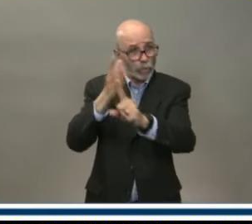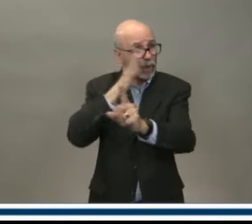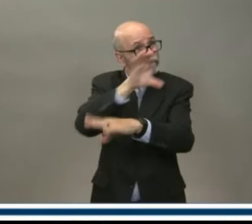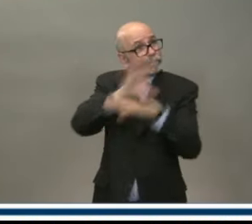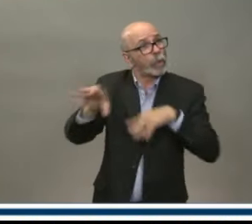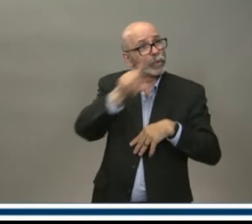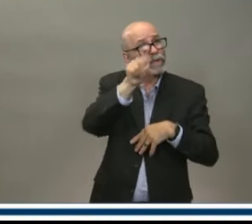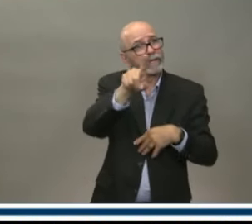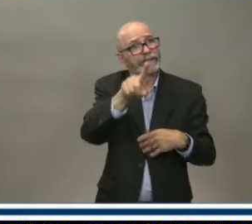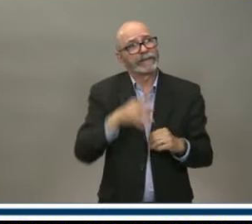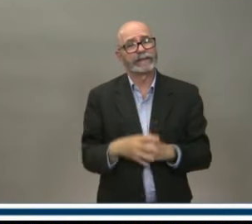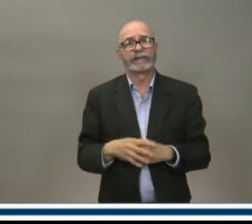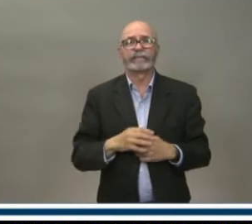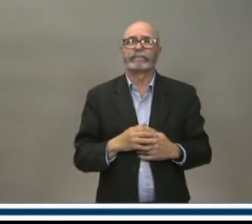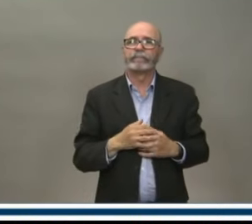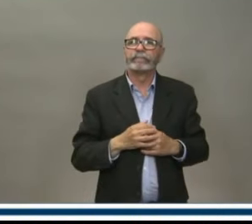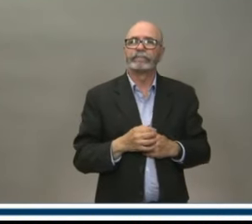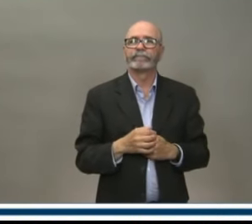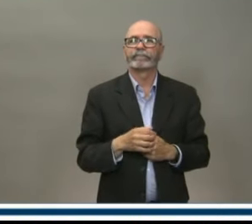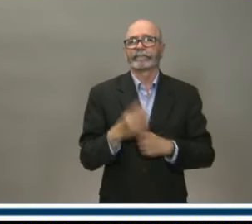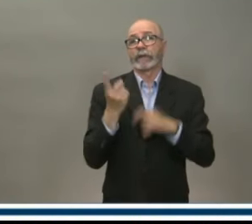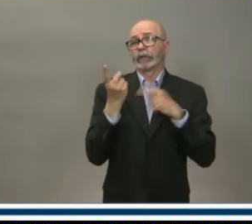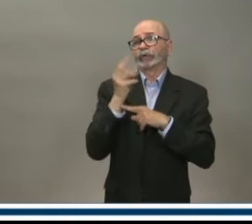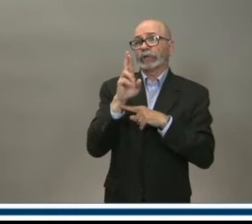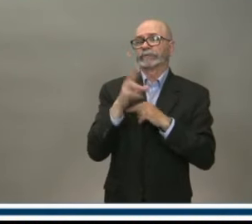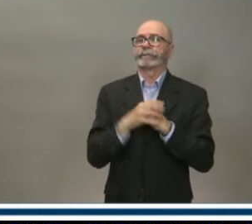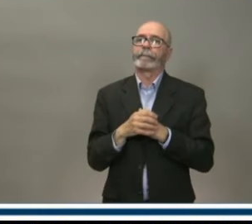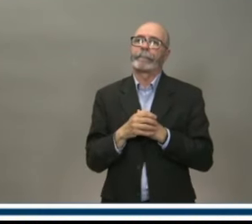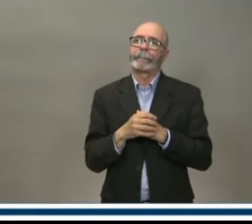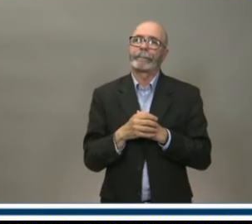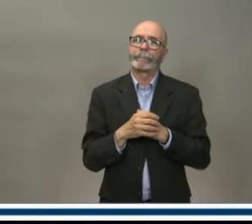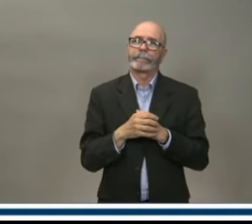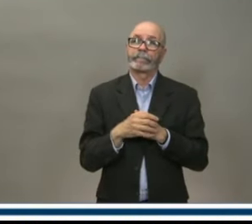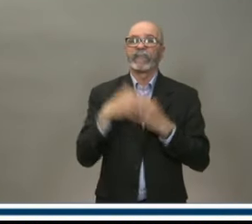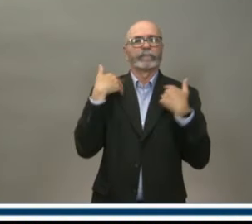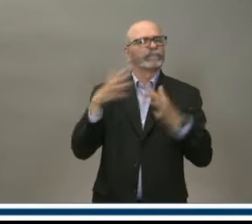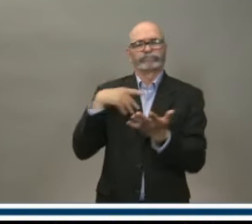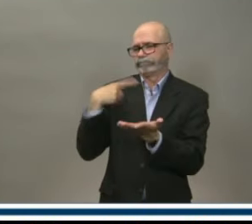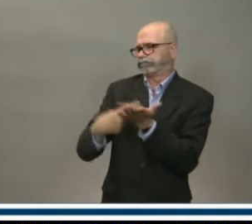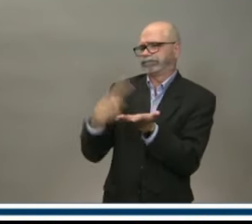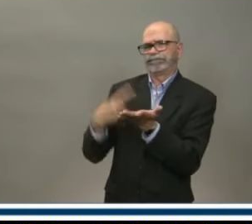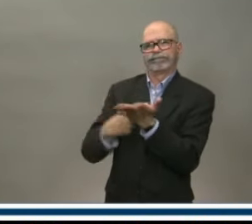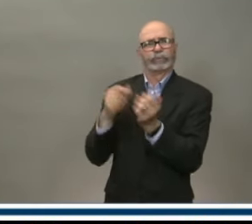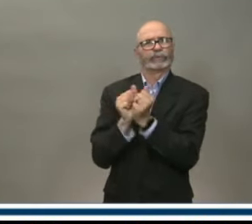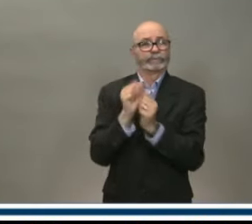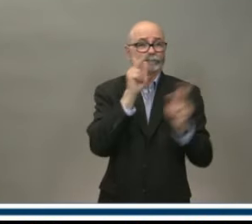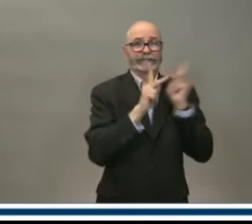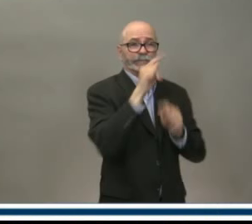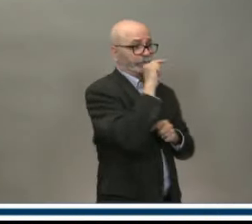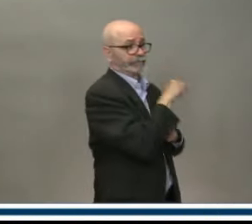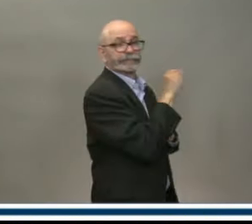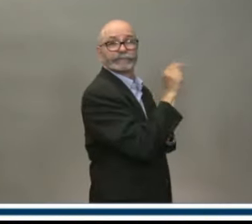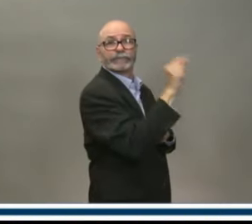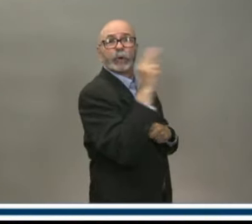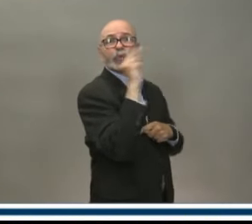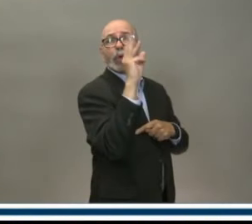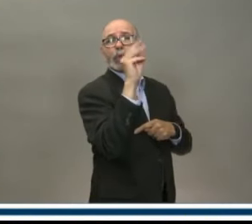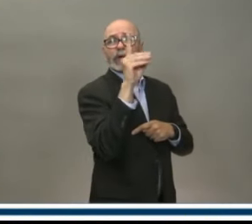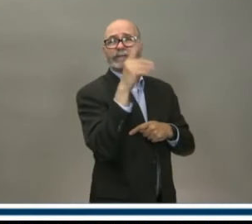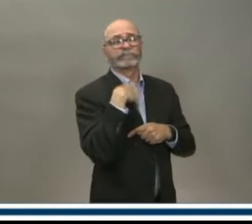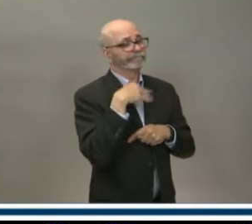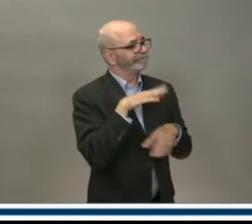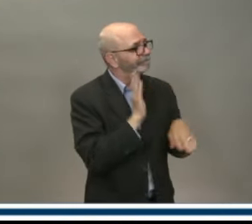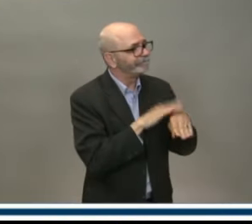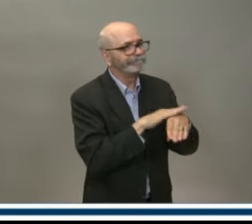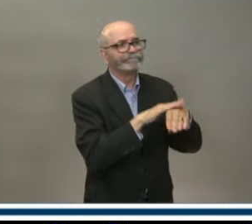I've been in conversation with folks in the department and in Northwood today. We certainly recognize